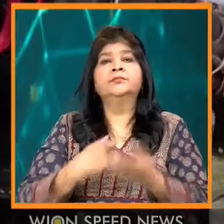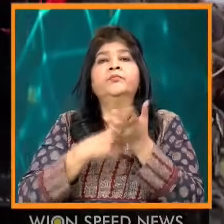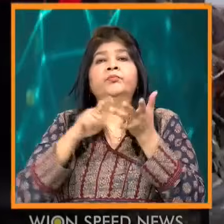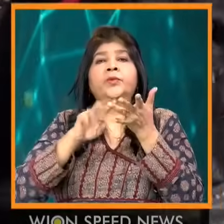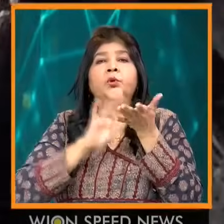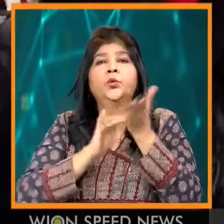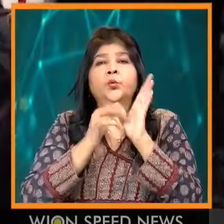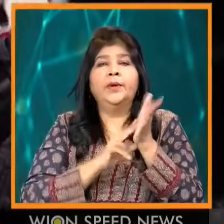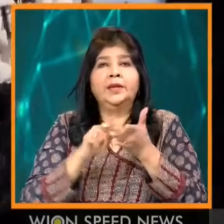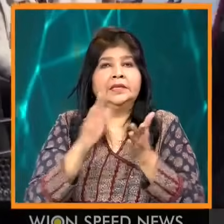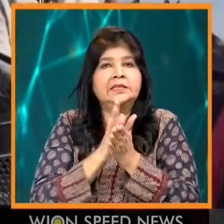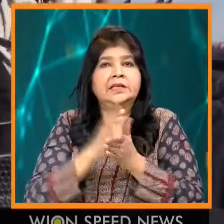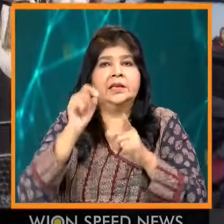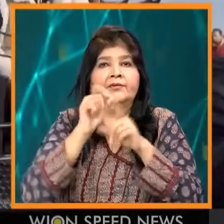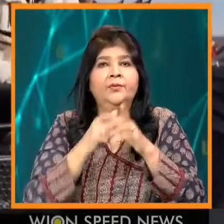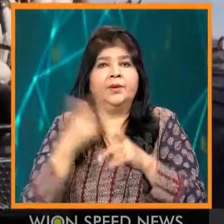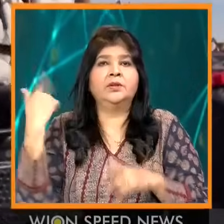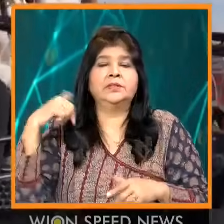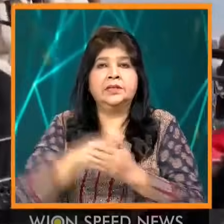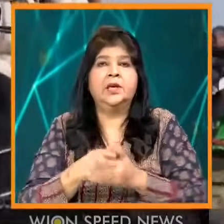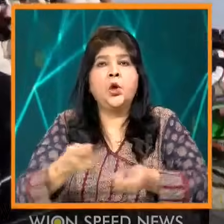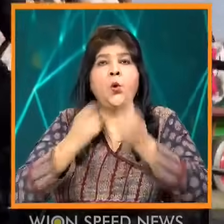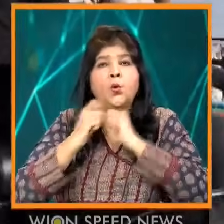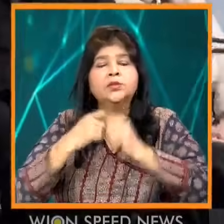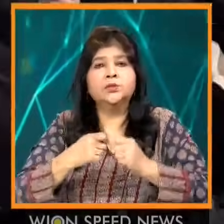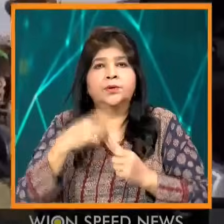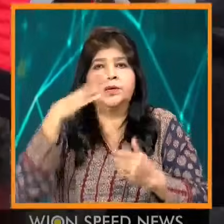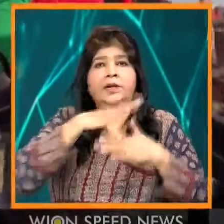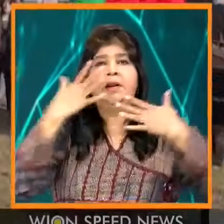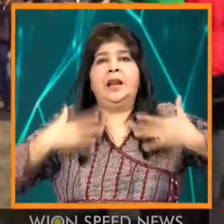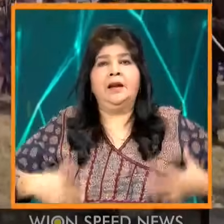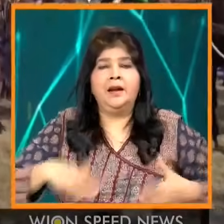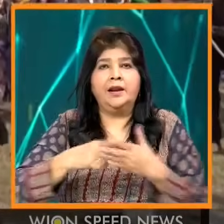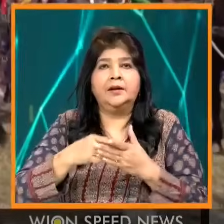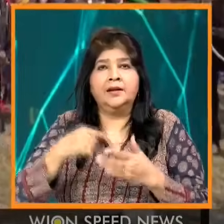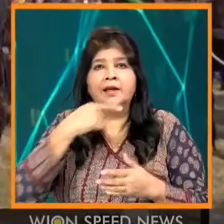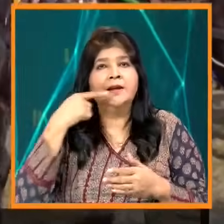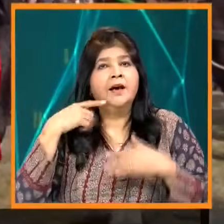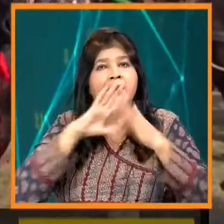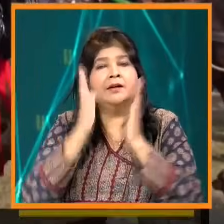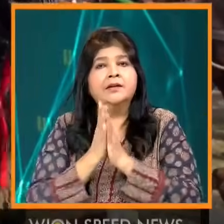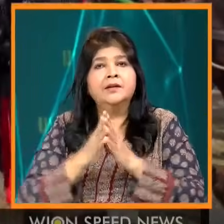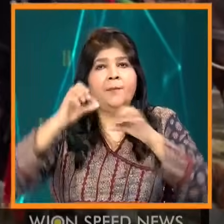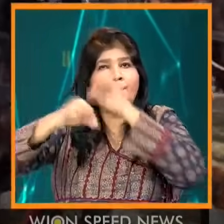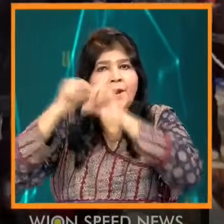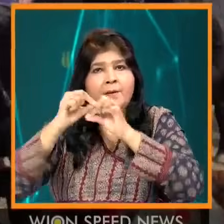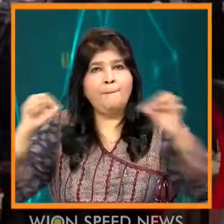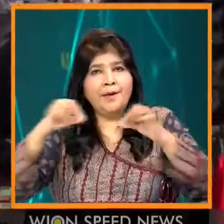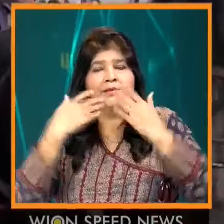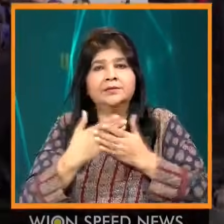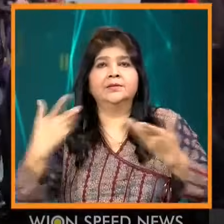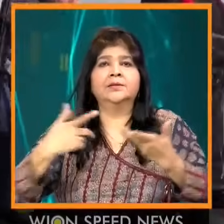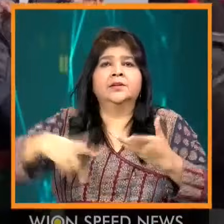Romania celebrated Epiphany on Saturday, and horses were decked in red ribbons and small bells were blessed in the small Romanian